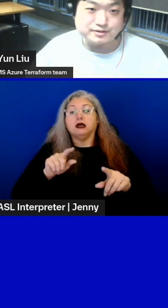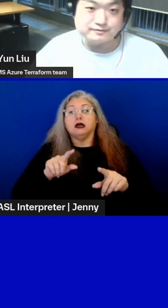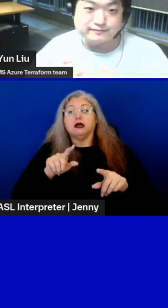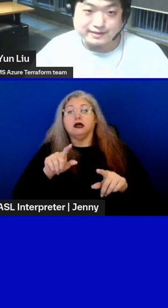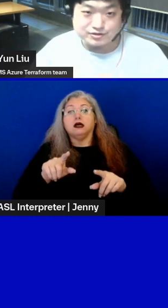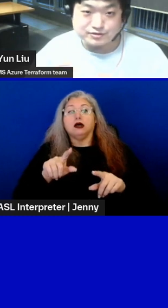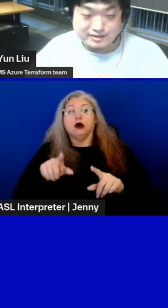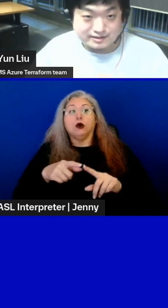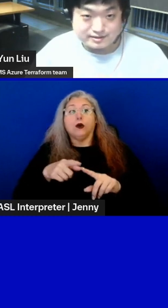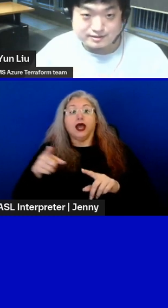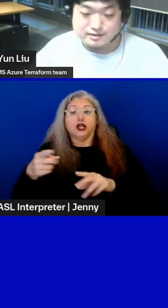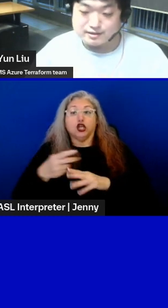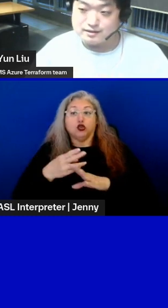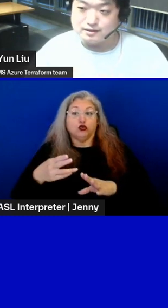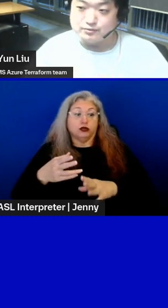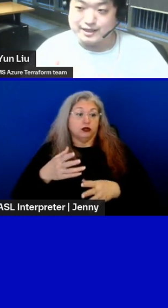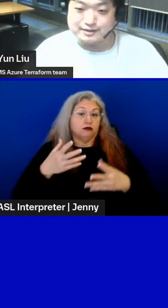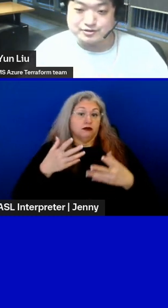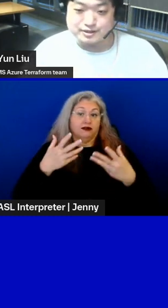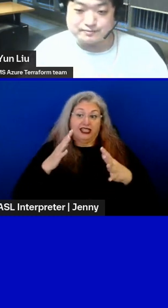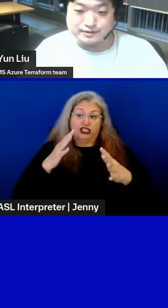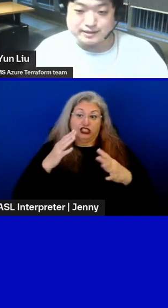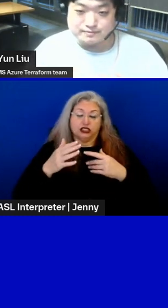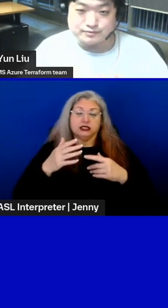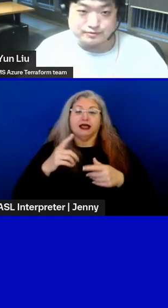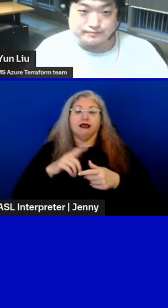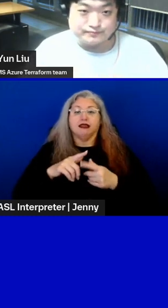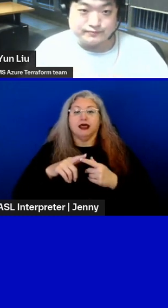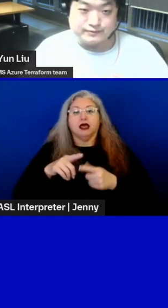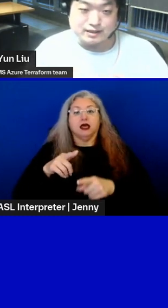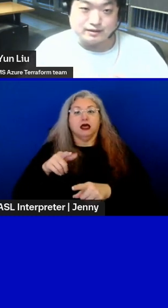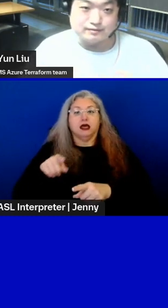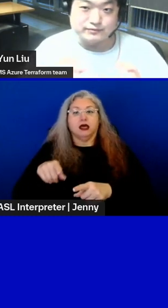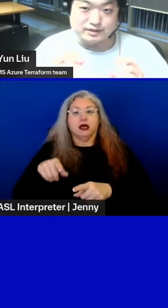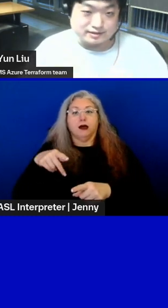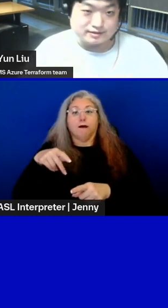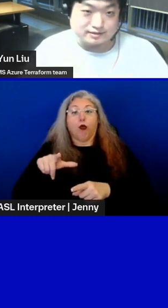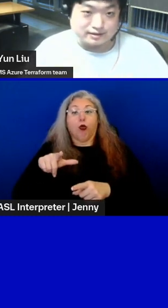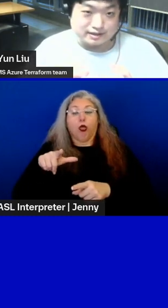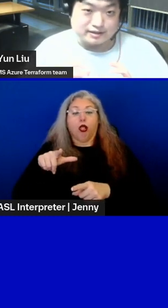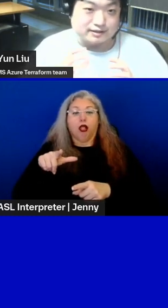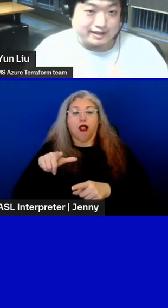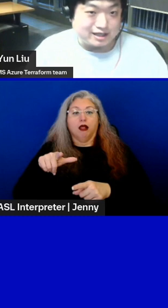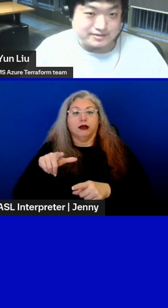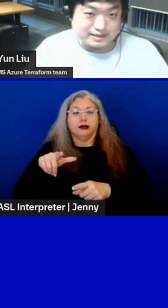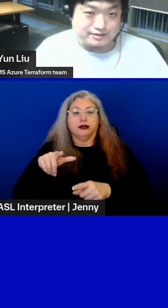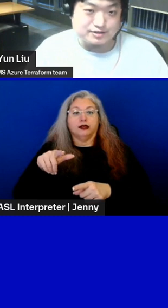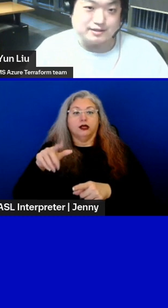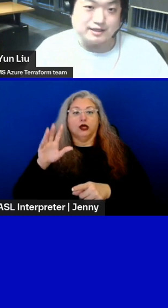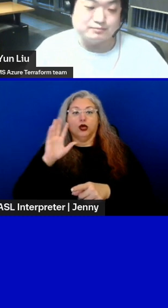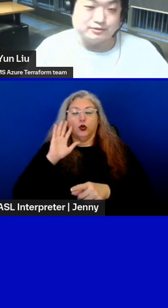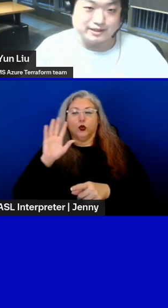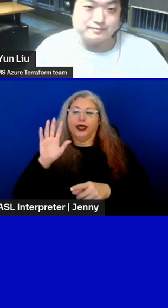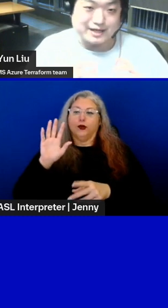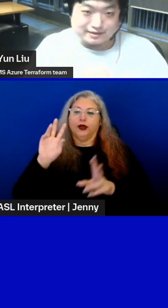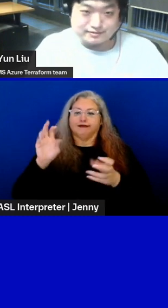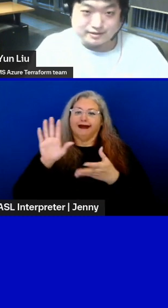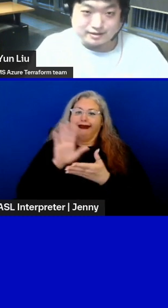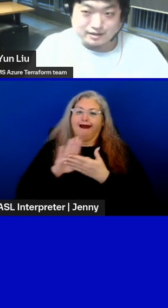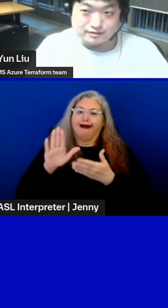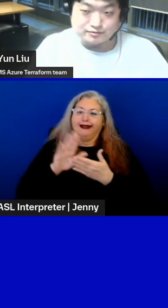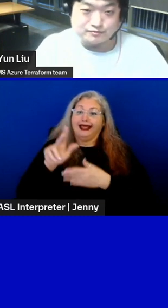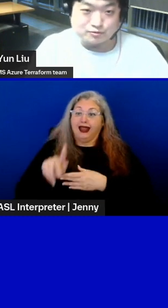when user finish using this, we actually put this pool um, in a cleanup stage and put it